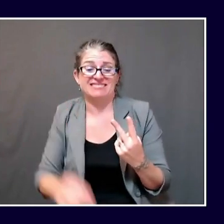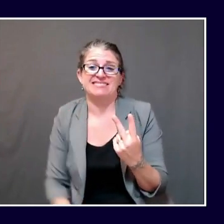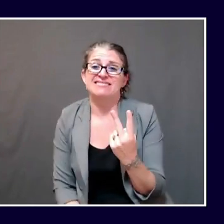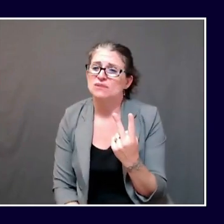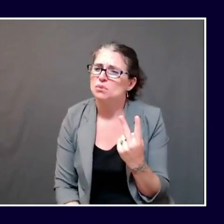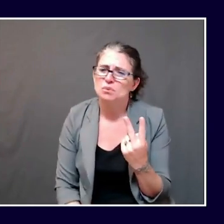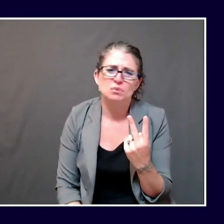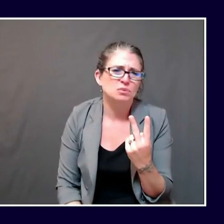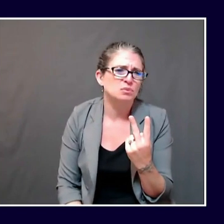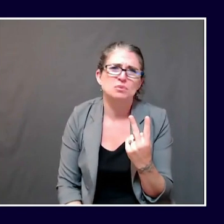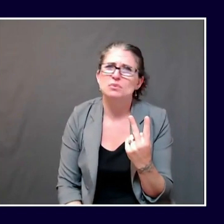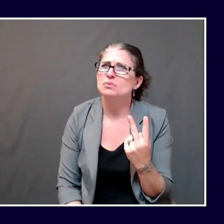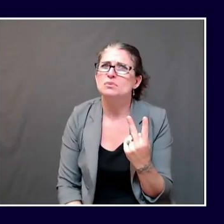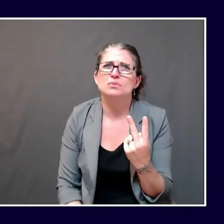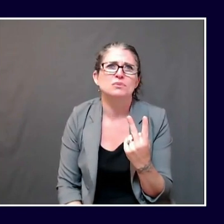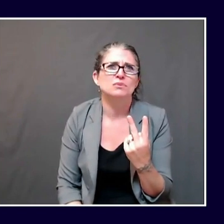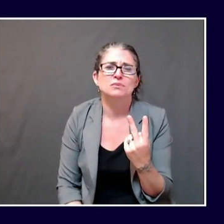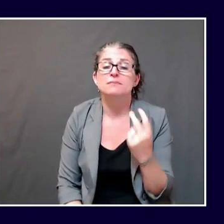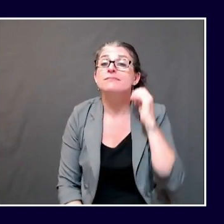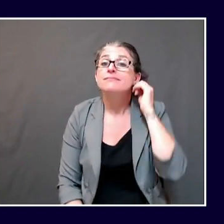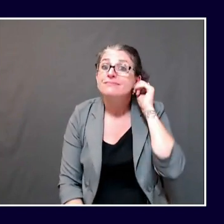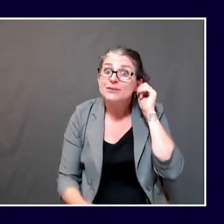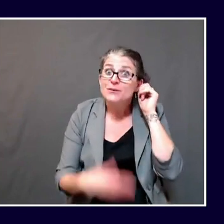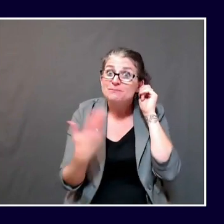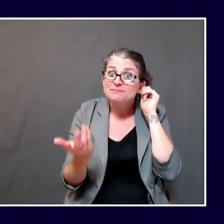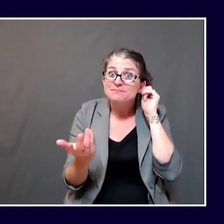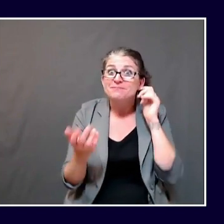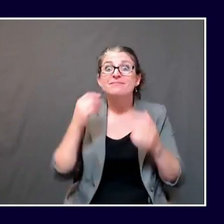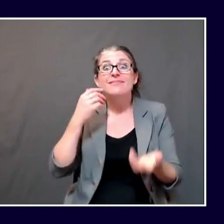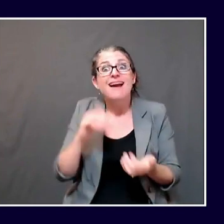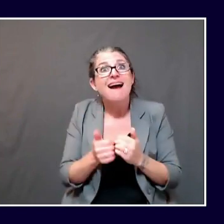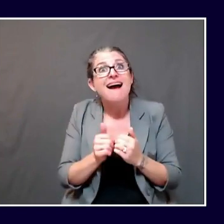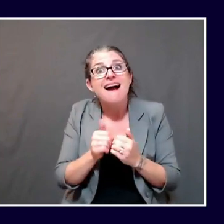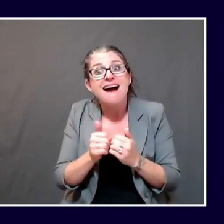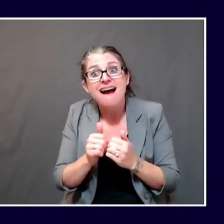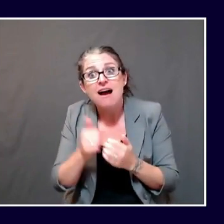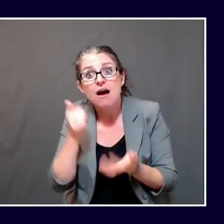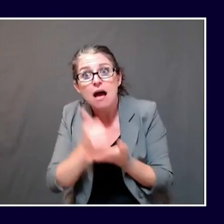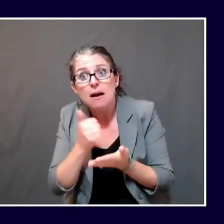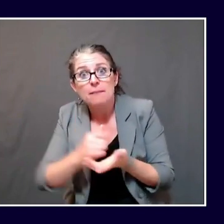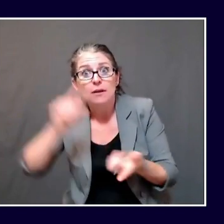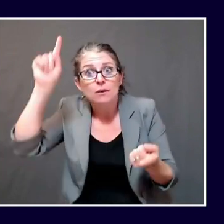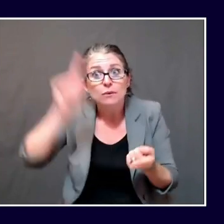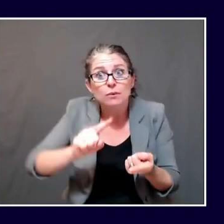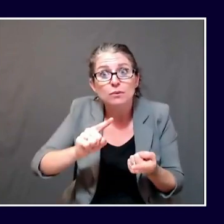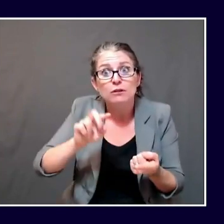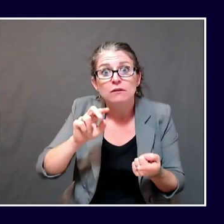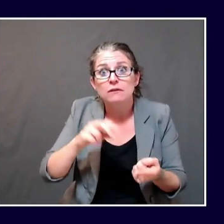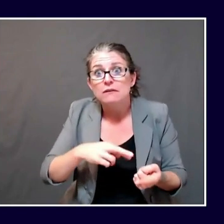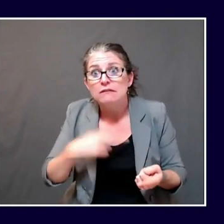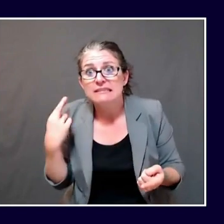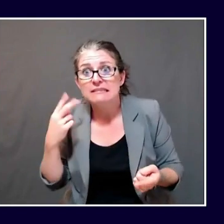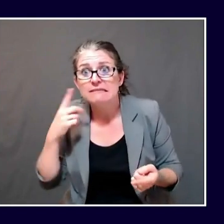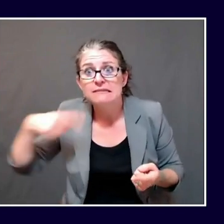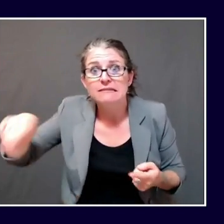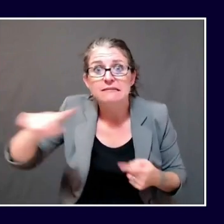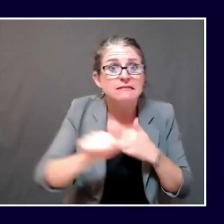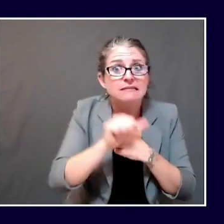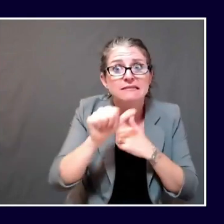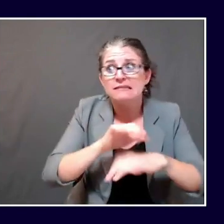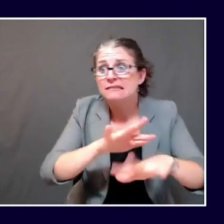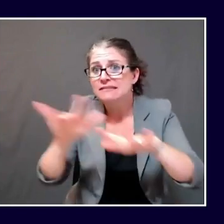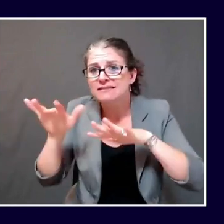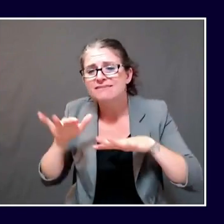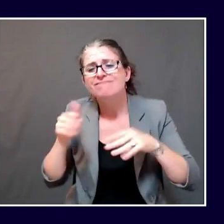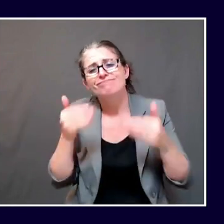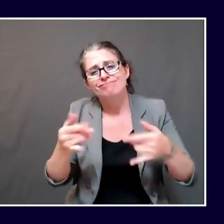when you've got friends or family visiting indoors, you can also take your family to go get a flu shot. It's one of the safest ways